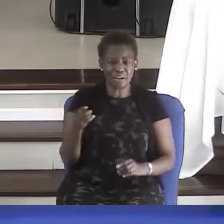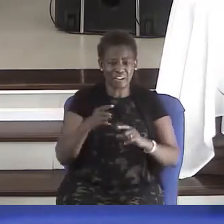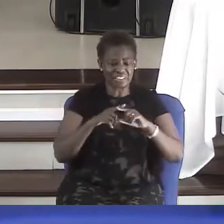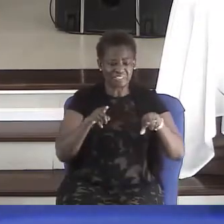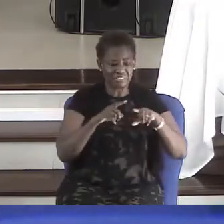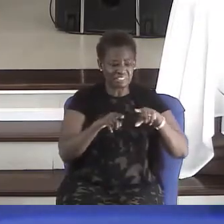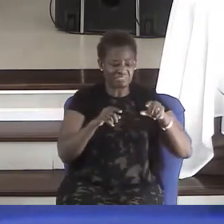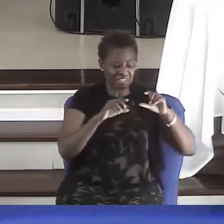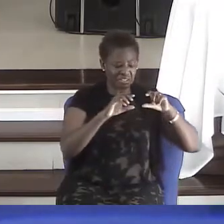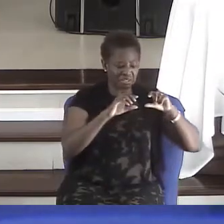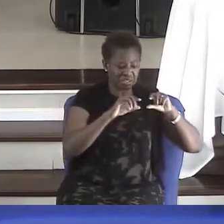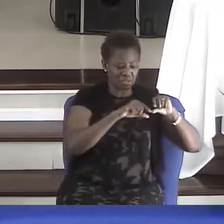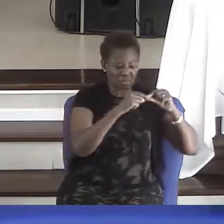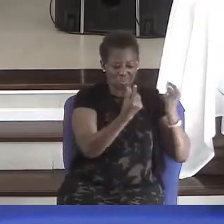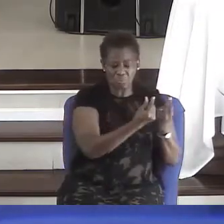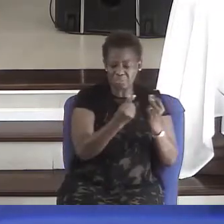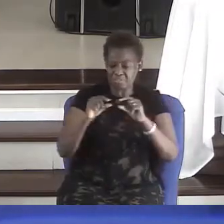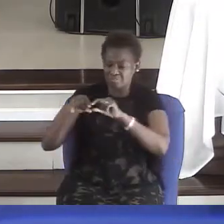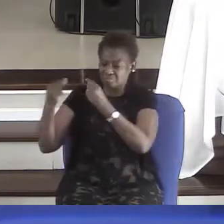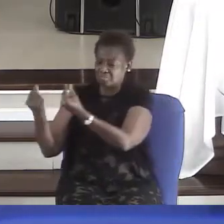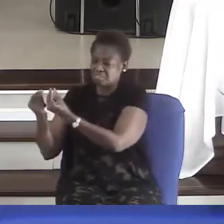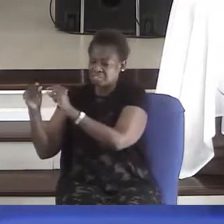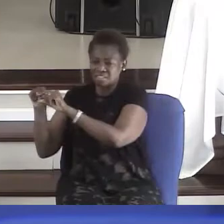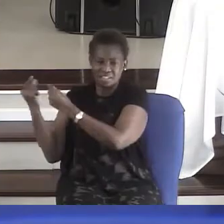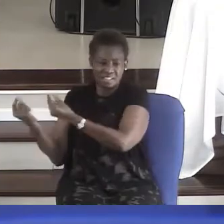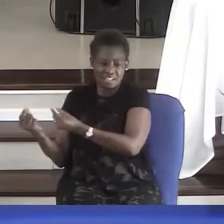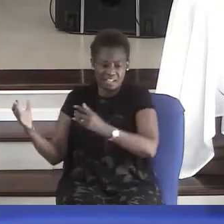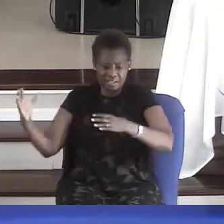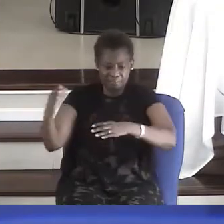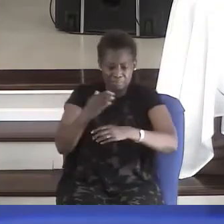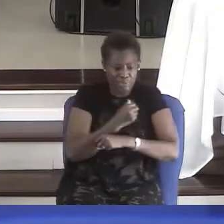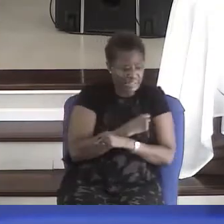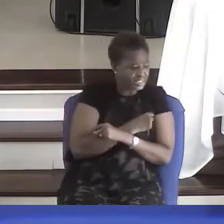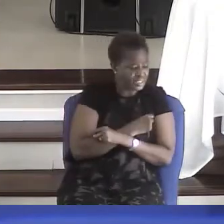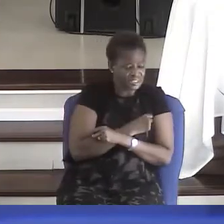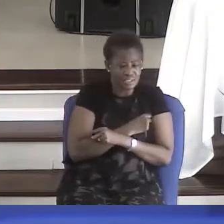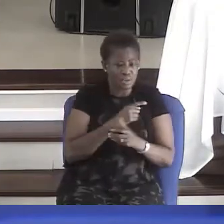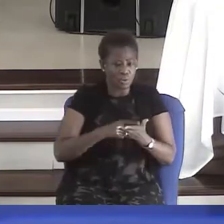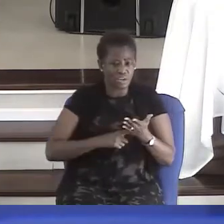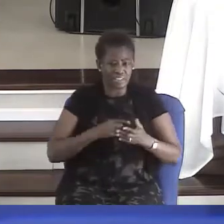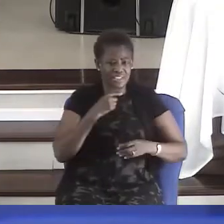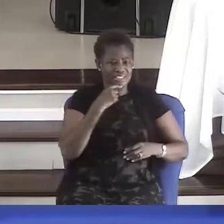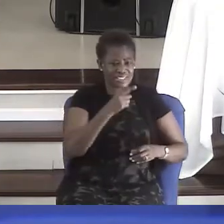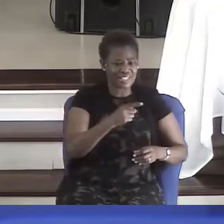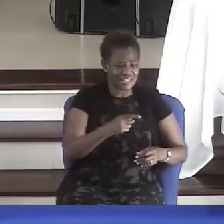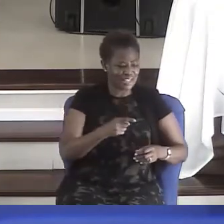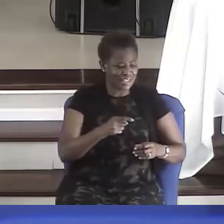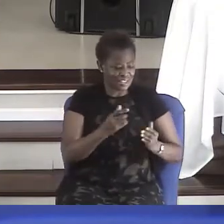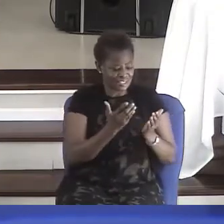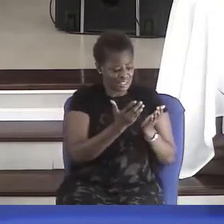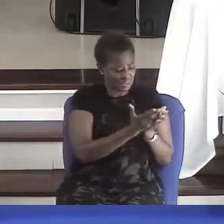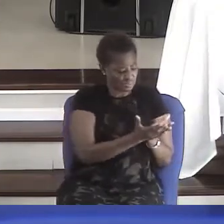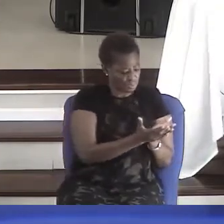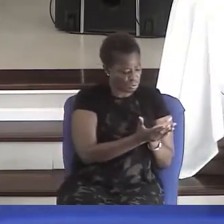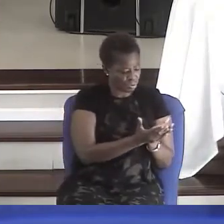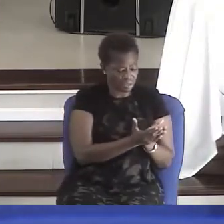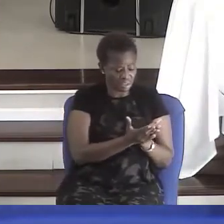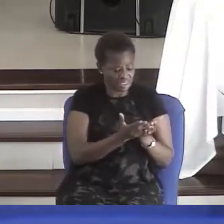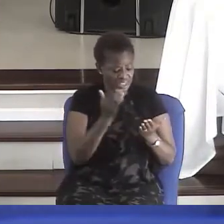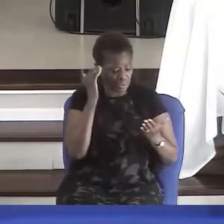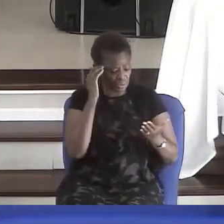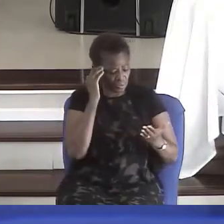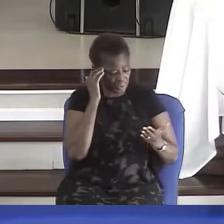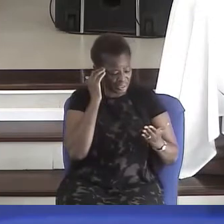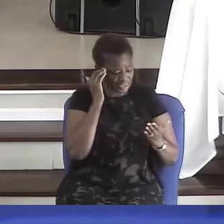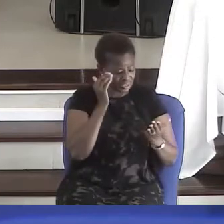they call their guidance, their book, so much they know it from cover to cover, and some of us don't even